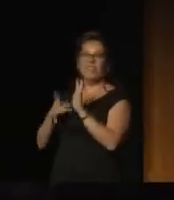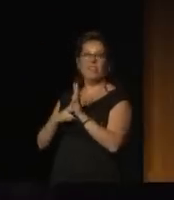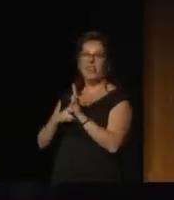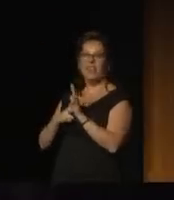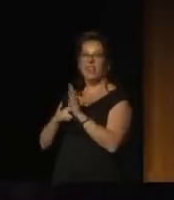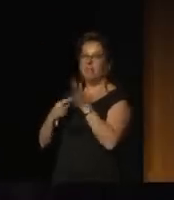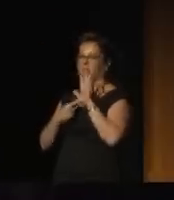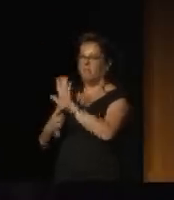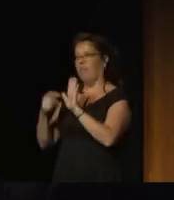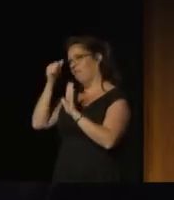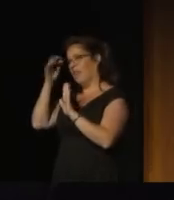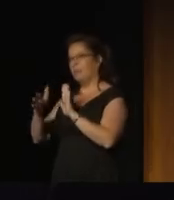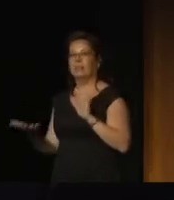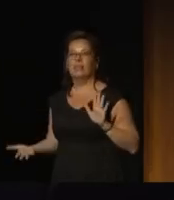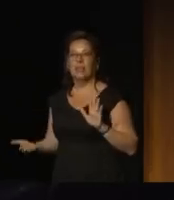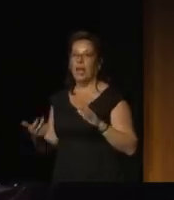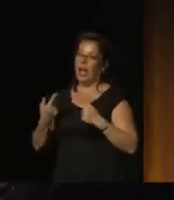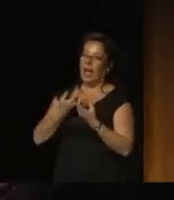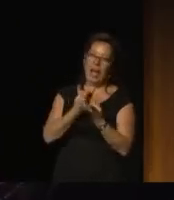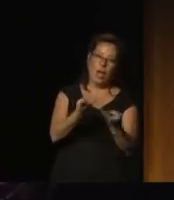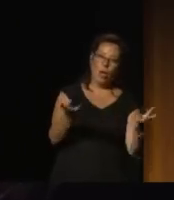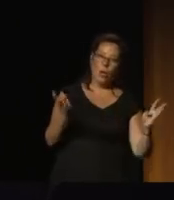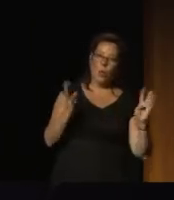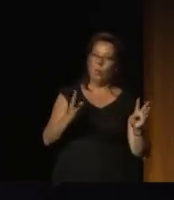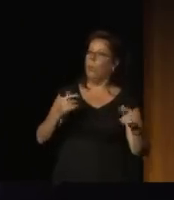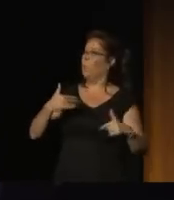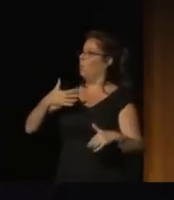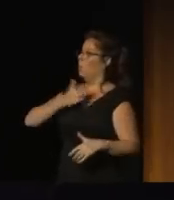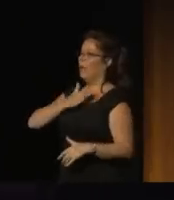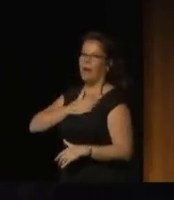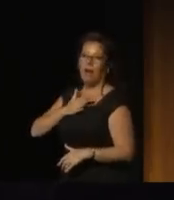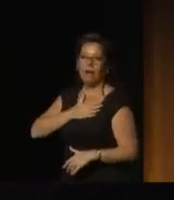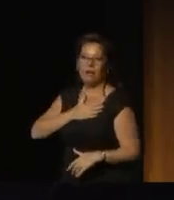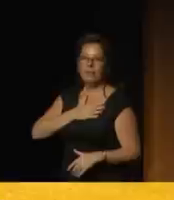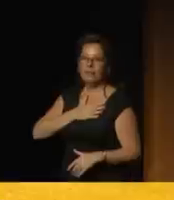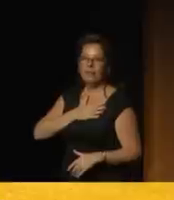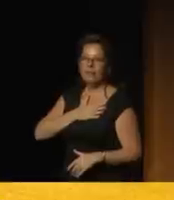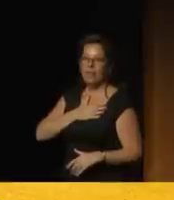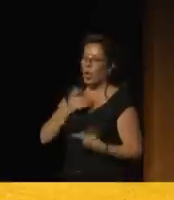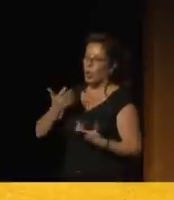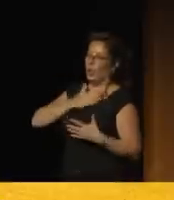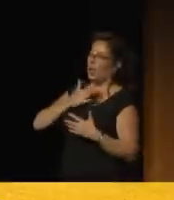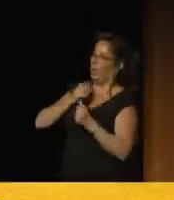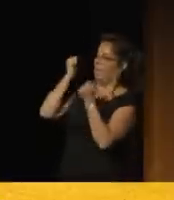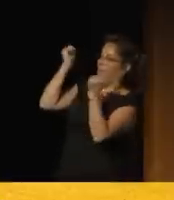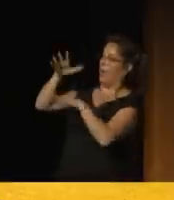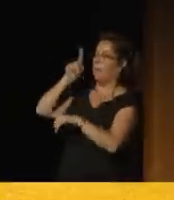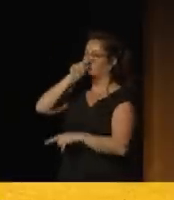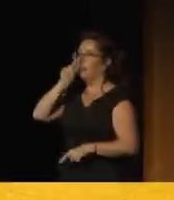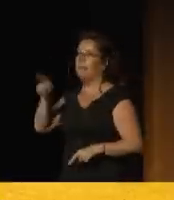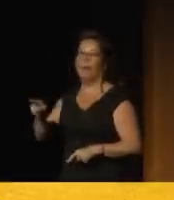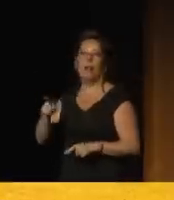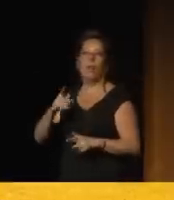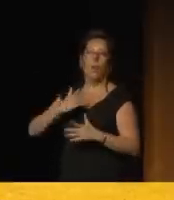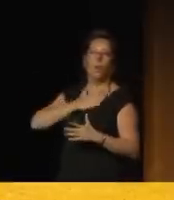unfortunately, we like that. We like the Housewives of Atlanta. I don't know if you know about them here. We like that kind of trash. We